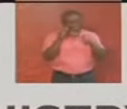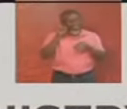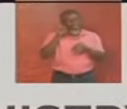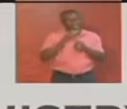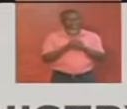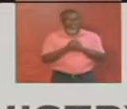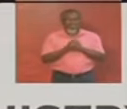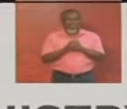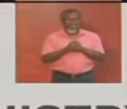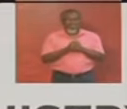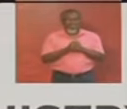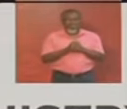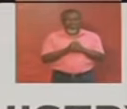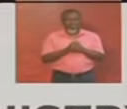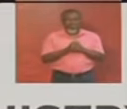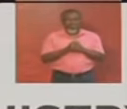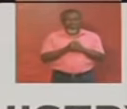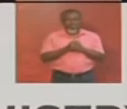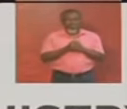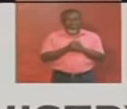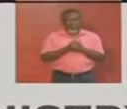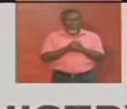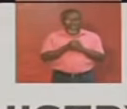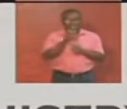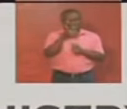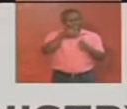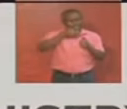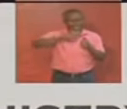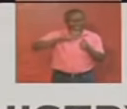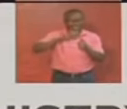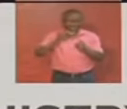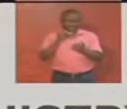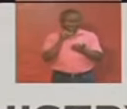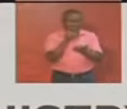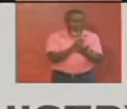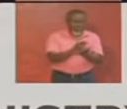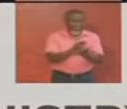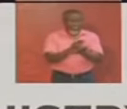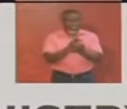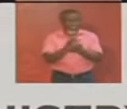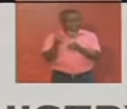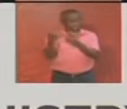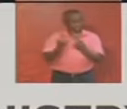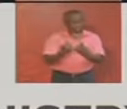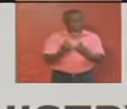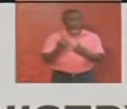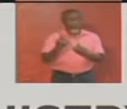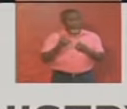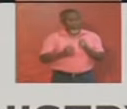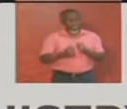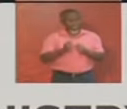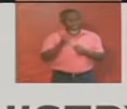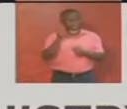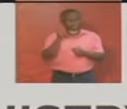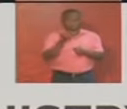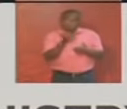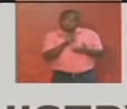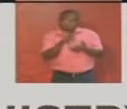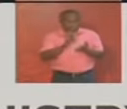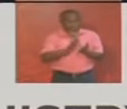remind everyone that the approval to enter Trinidad and Tobago or leave, that is the exemption process, falls